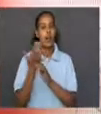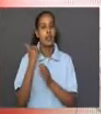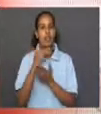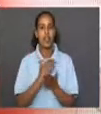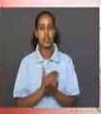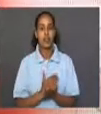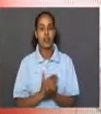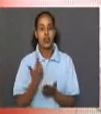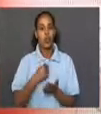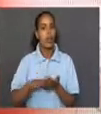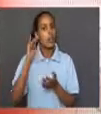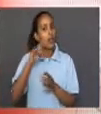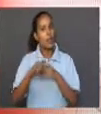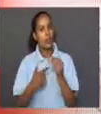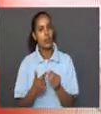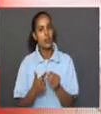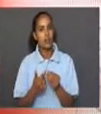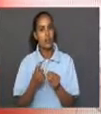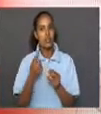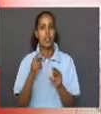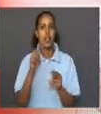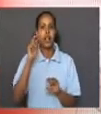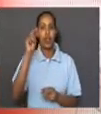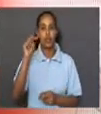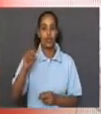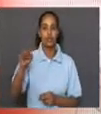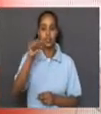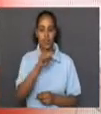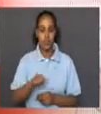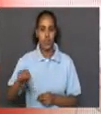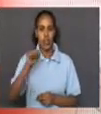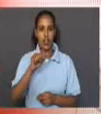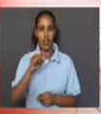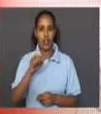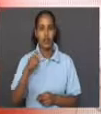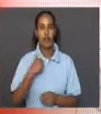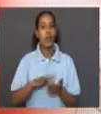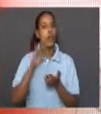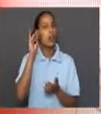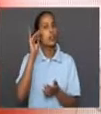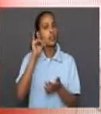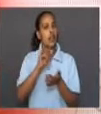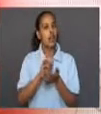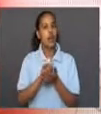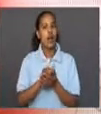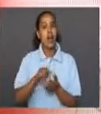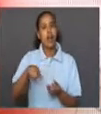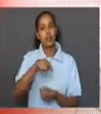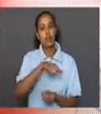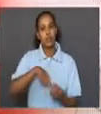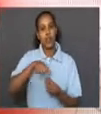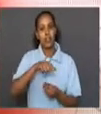last lesson, we learned about the nitrogen cycle. We learned that